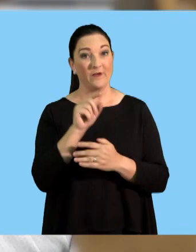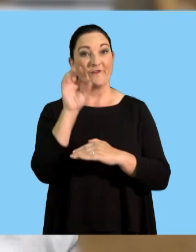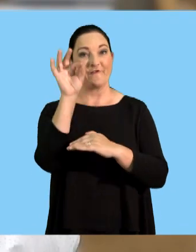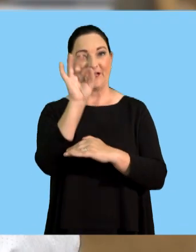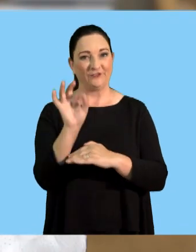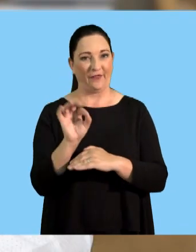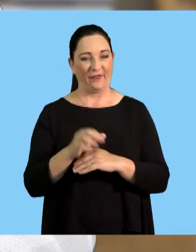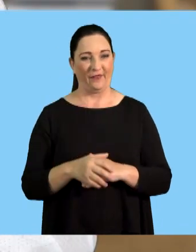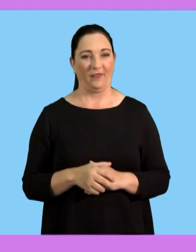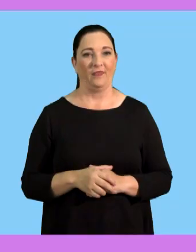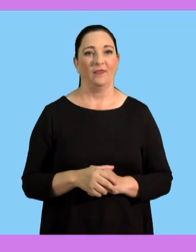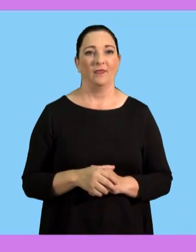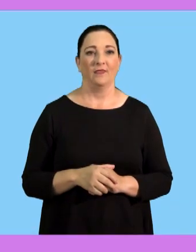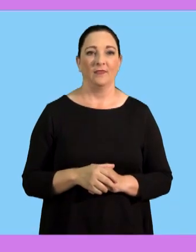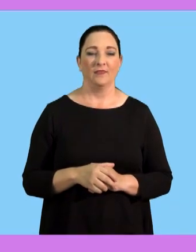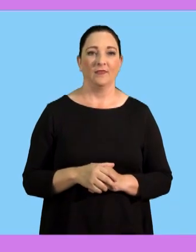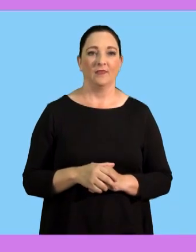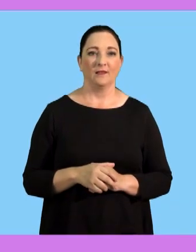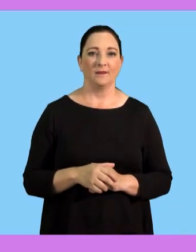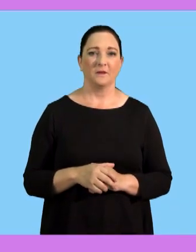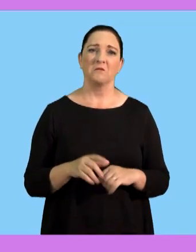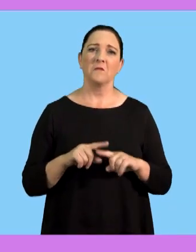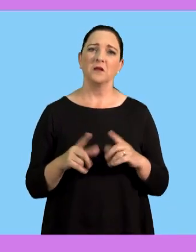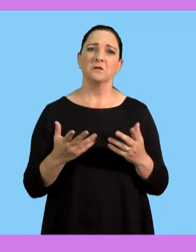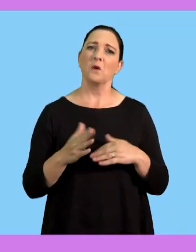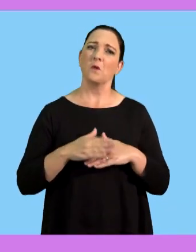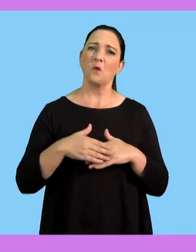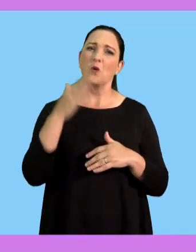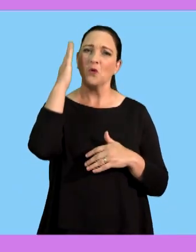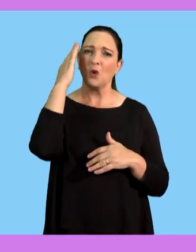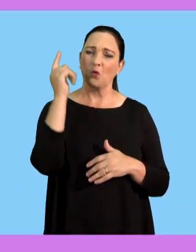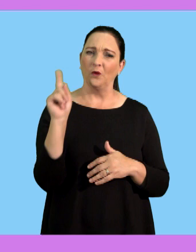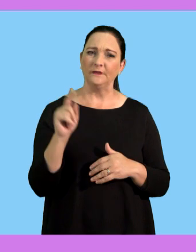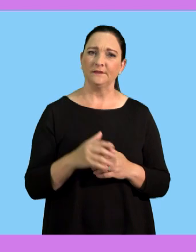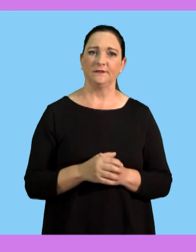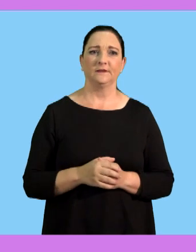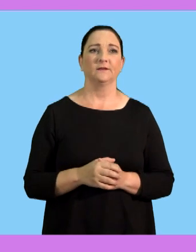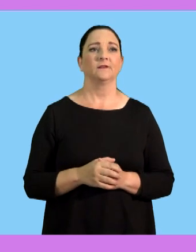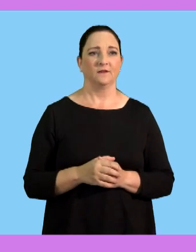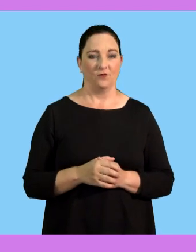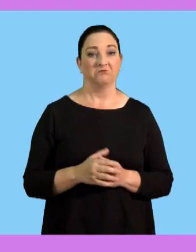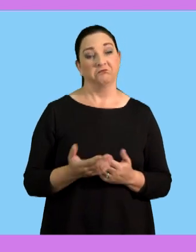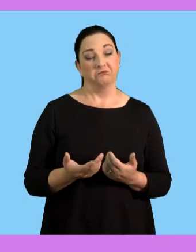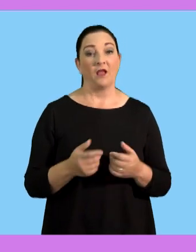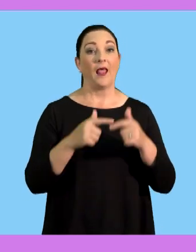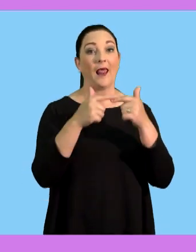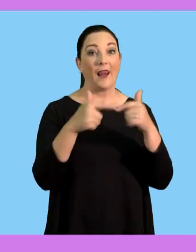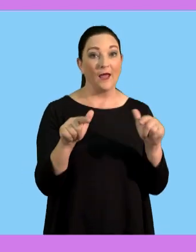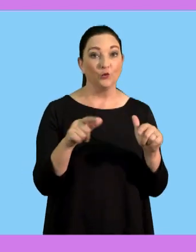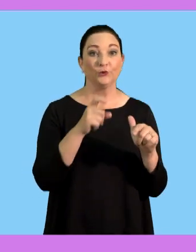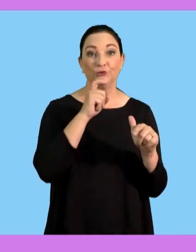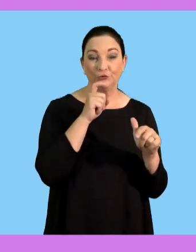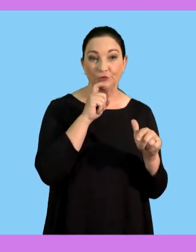fraction. All right. So let's quickly move on to what else you should know. Right, so these are the terminology,